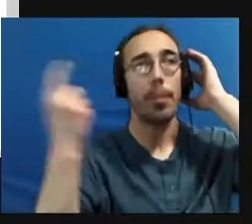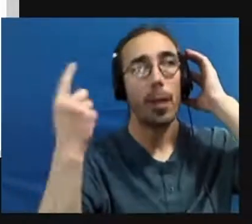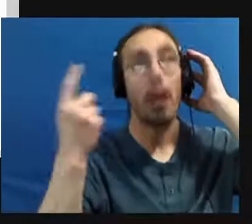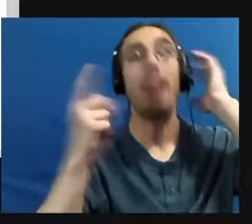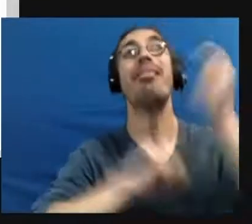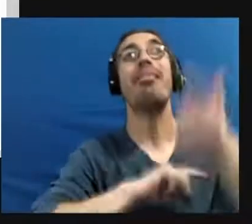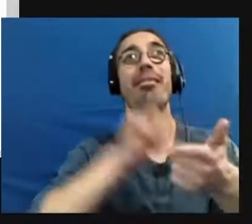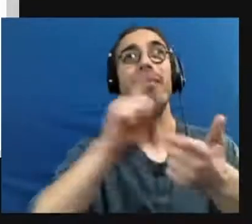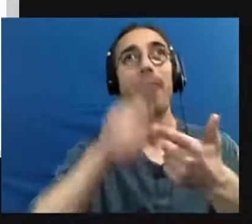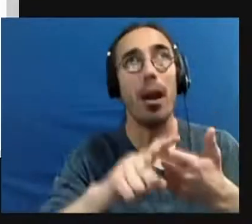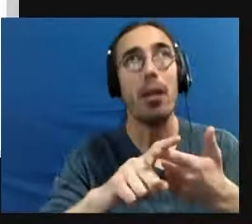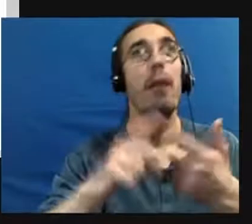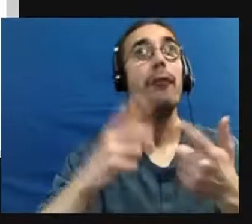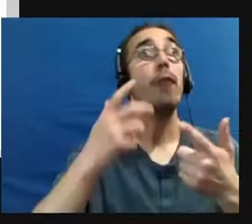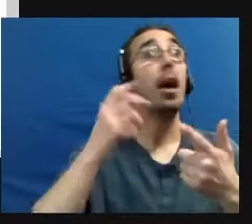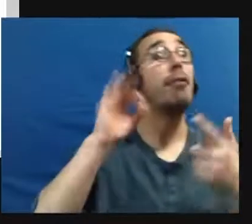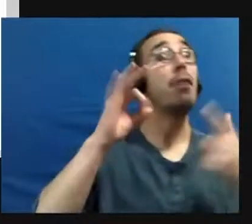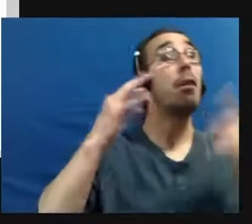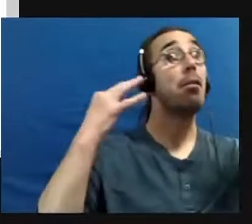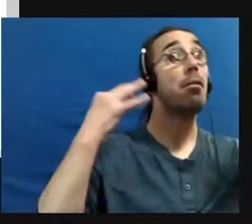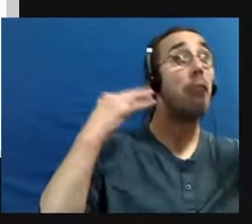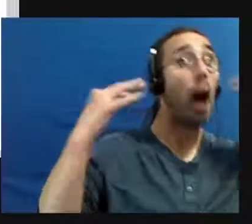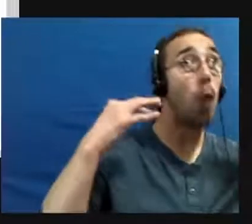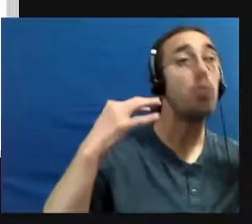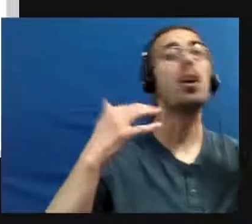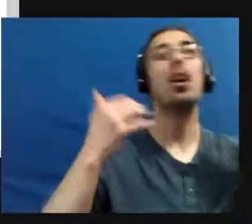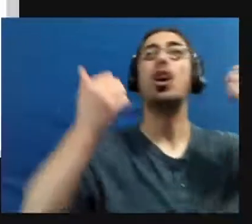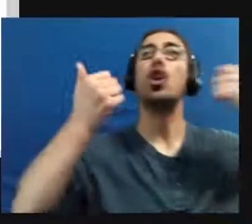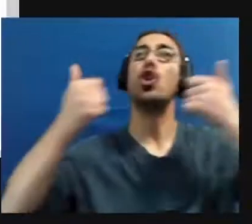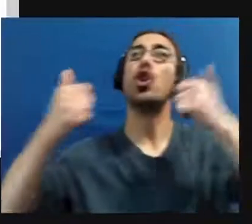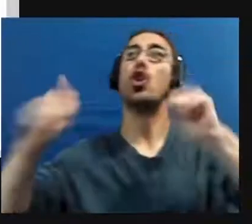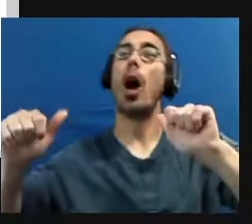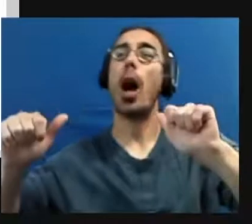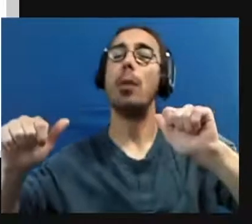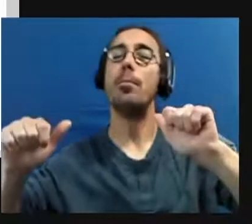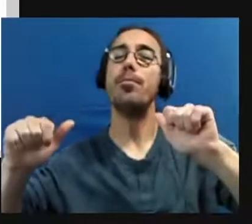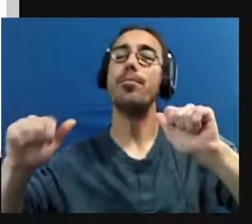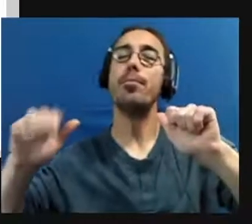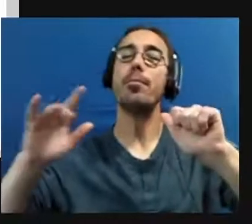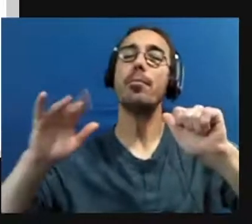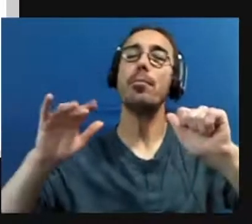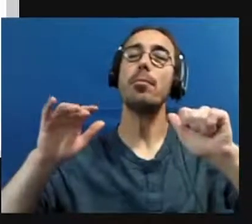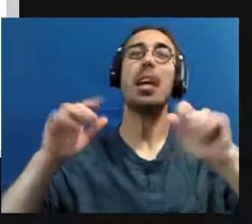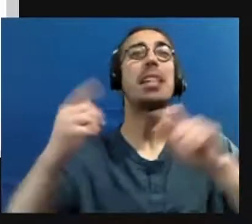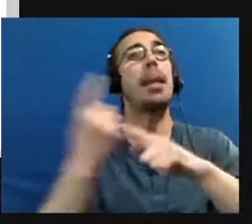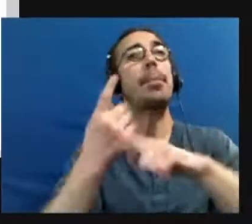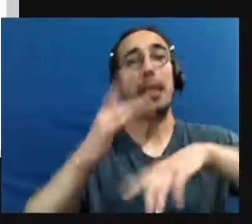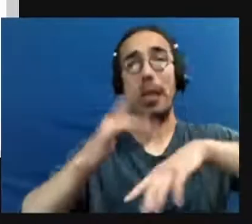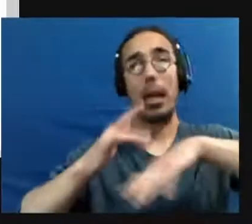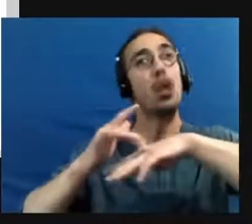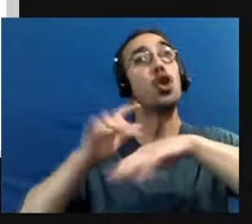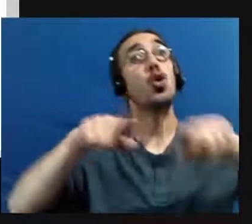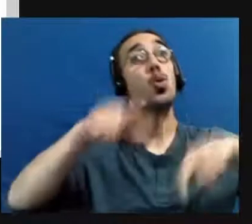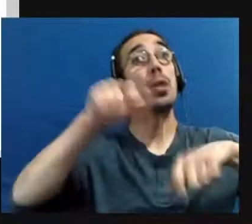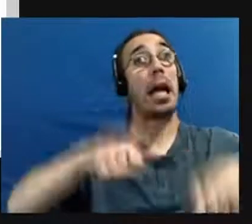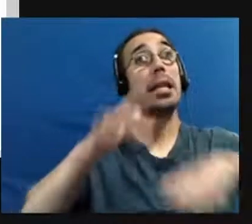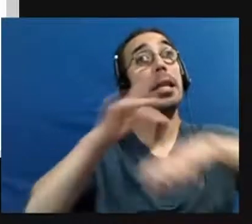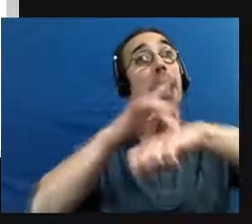like being loud or changing up to do like ticking, like something tactile that's not just